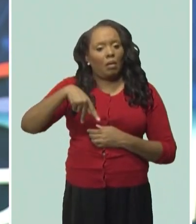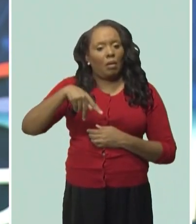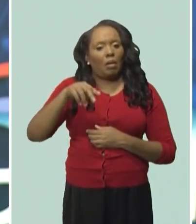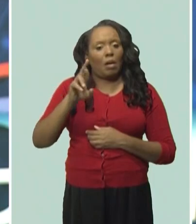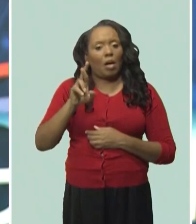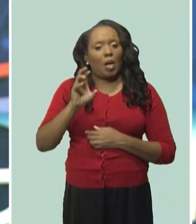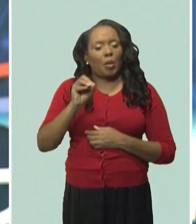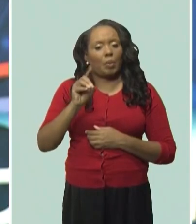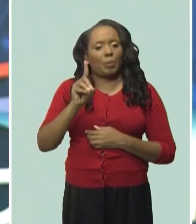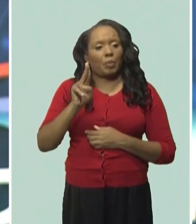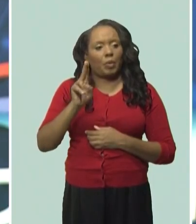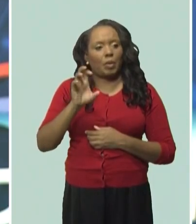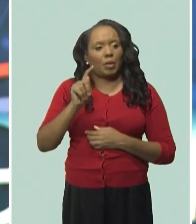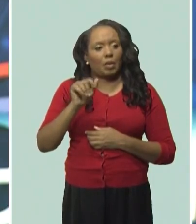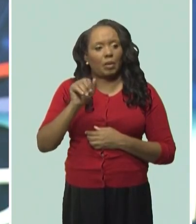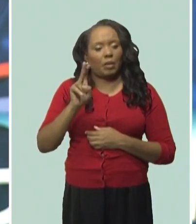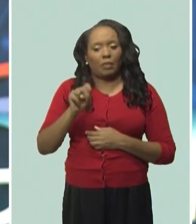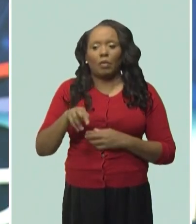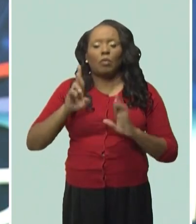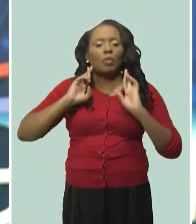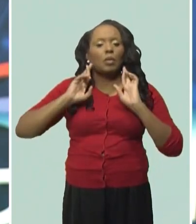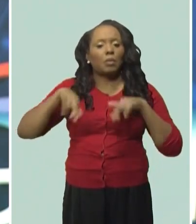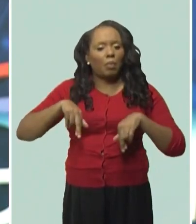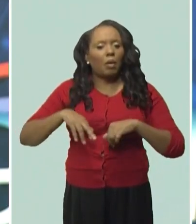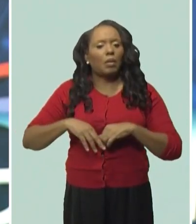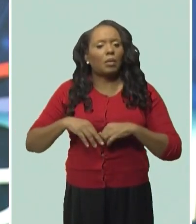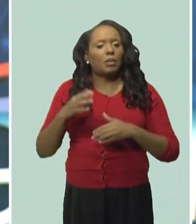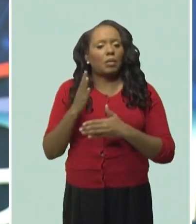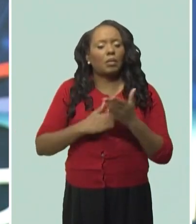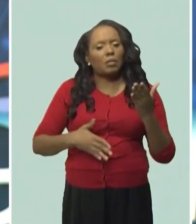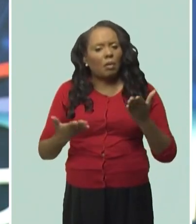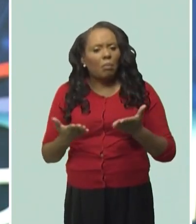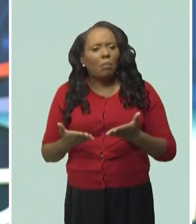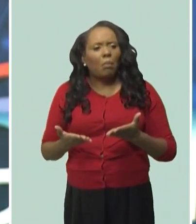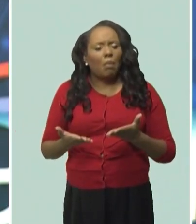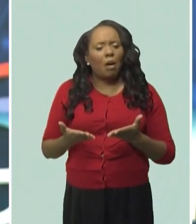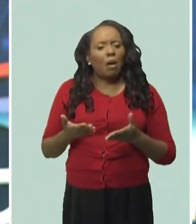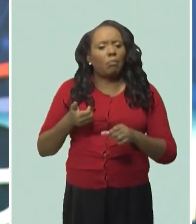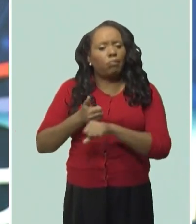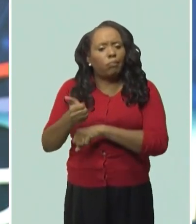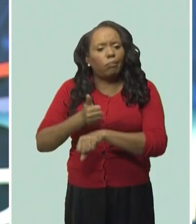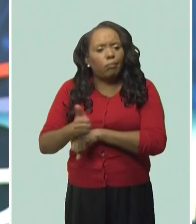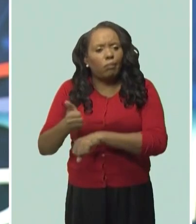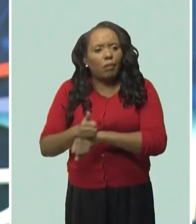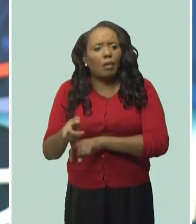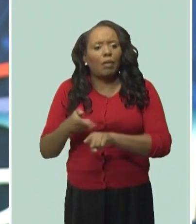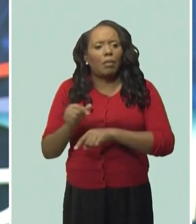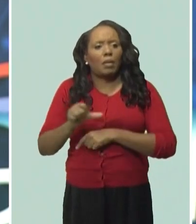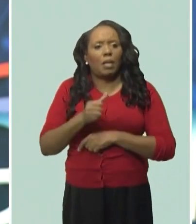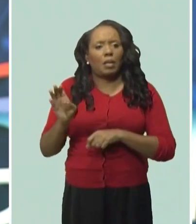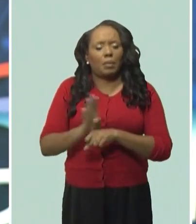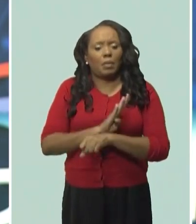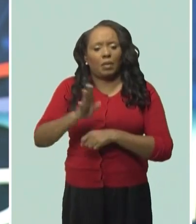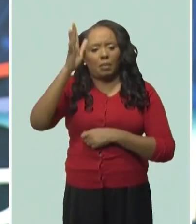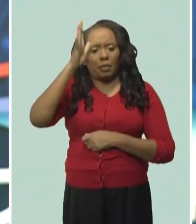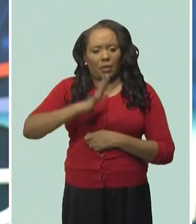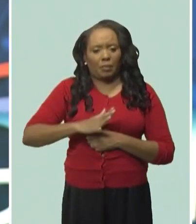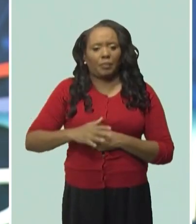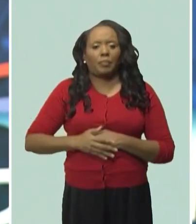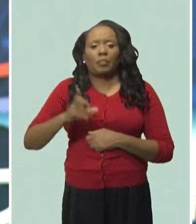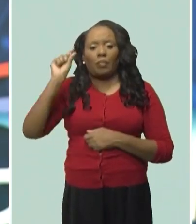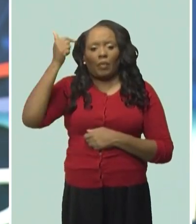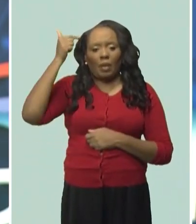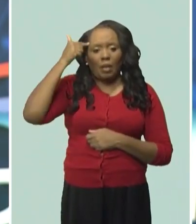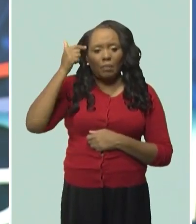Simmons, responded to recent allegations made by businessman Anderson Cherry. Minister Simmons notes the government has not been